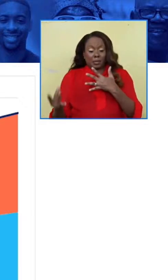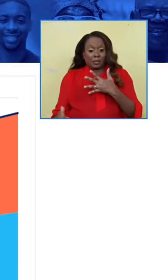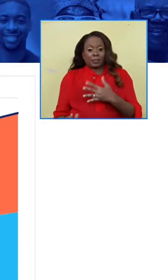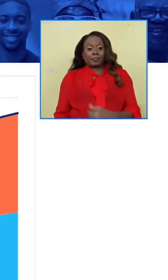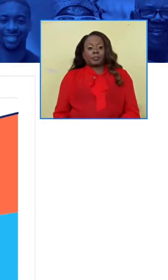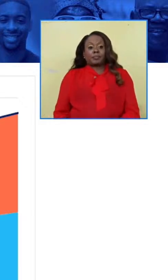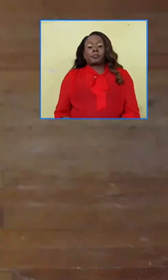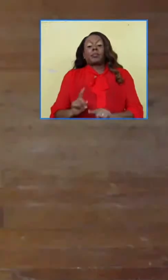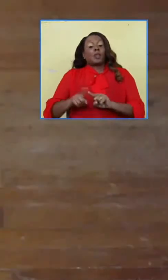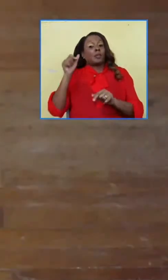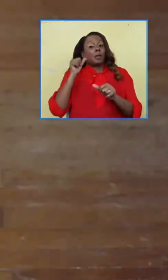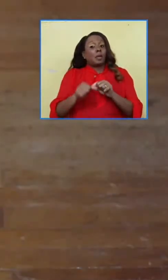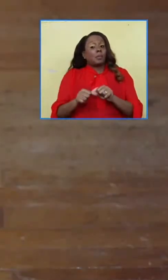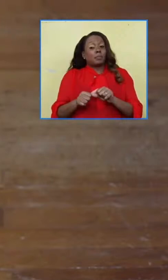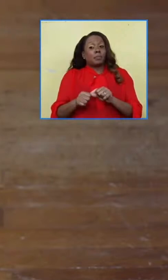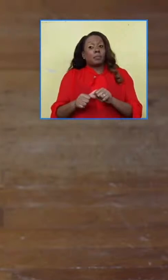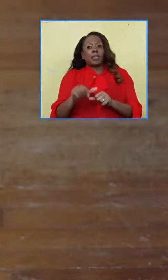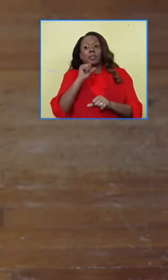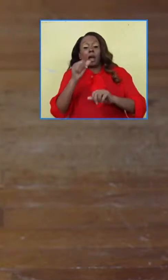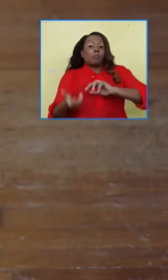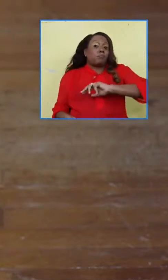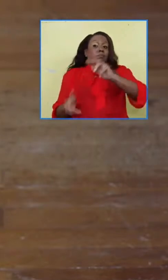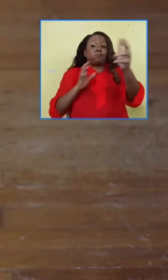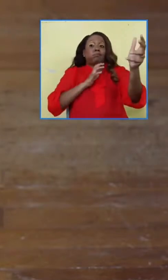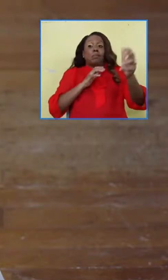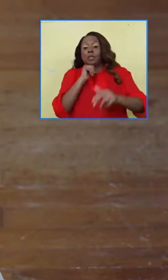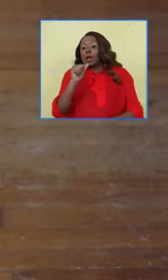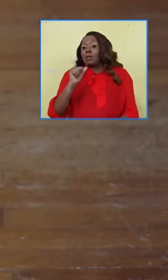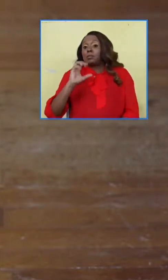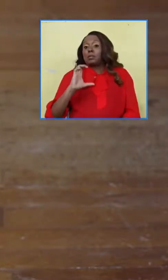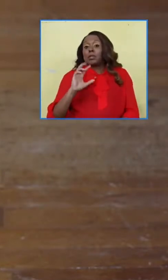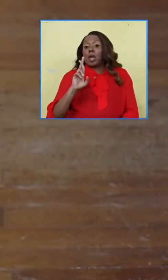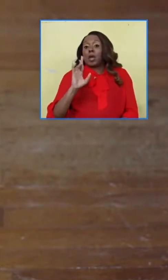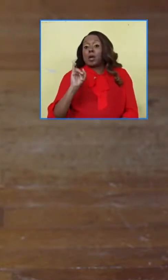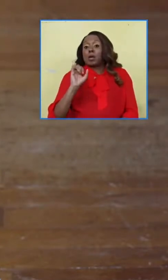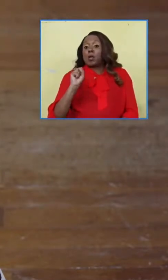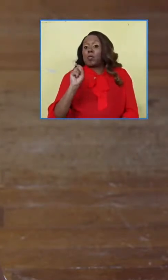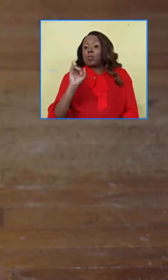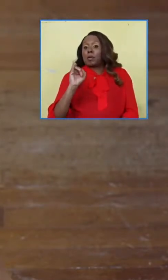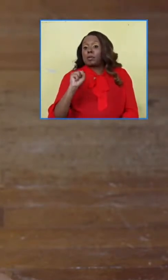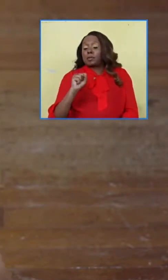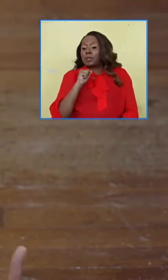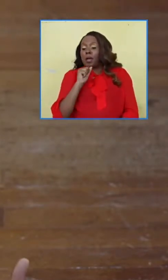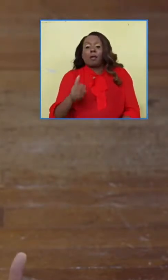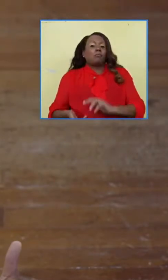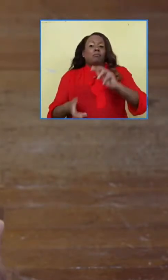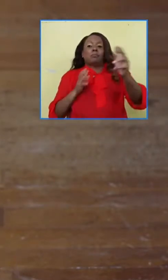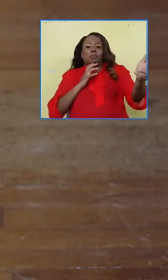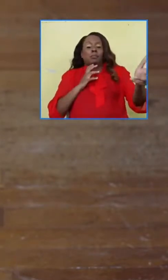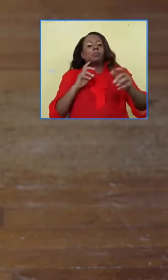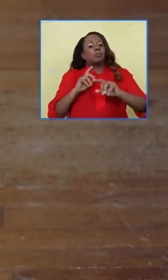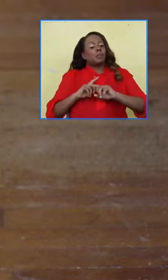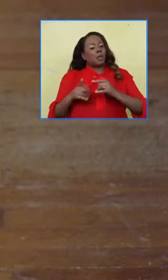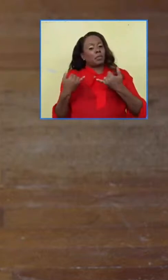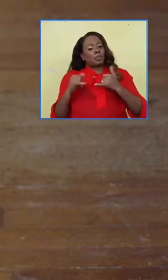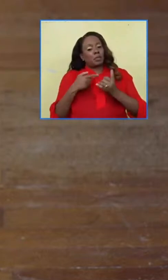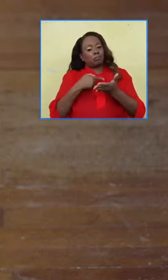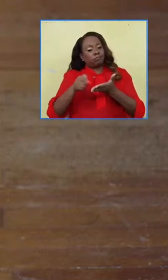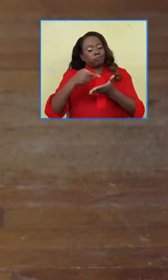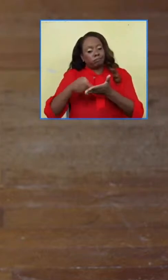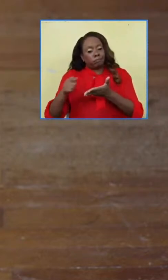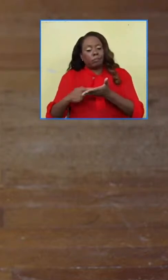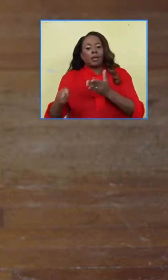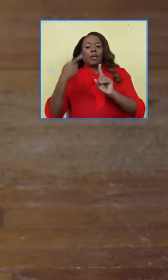to remember, there's no crisis today. The fund is paying benefits as expected. And once they're able to work them, and the pensions are run every